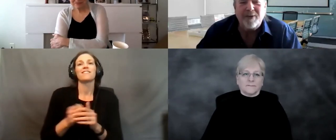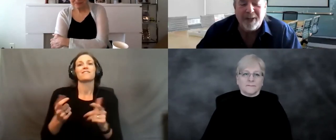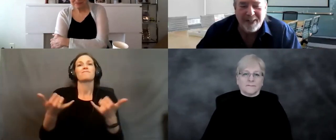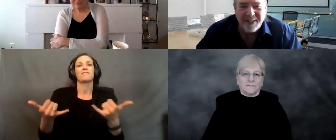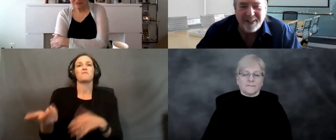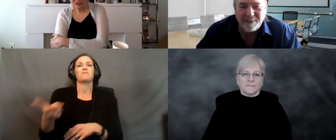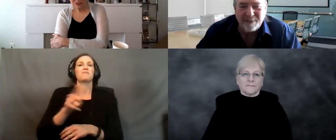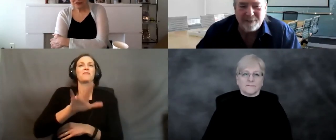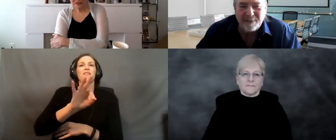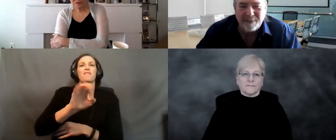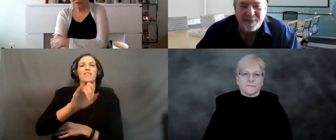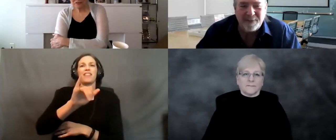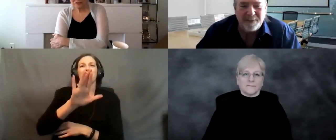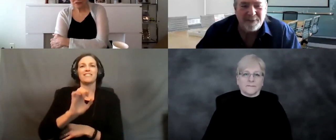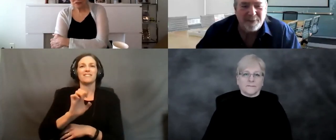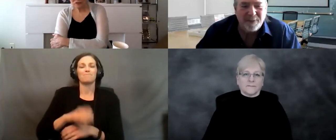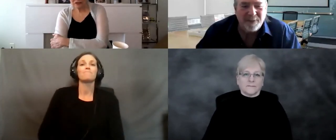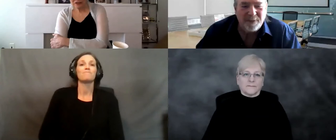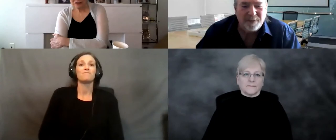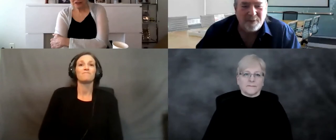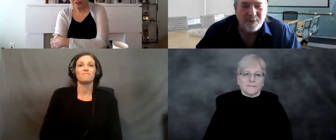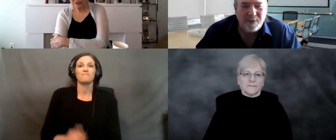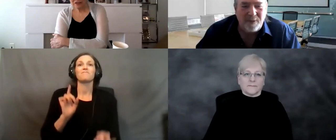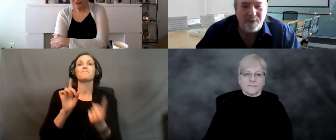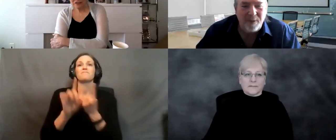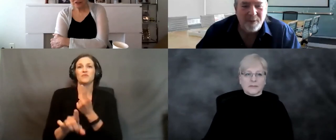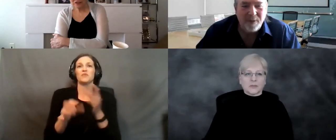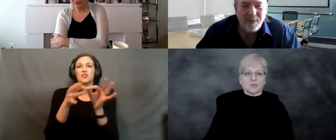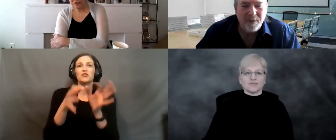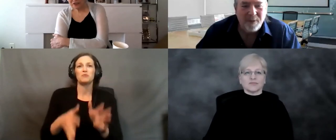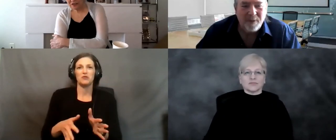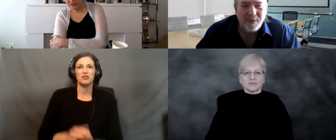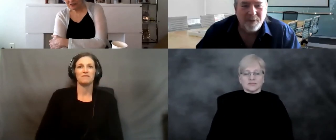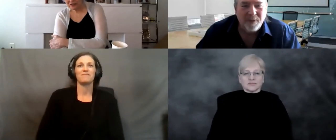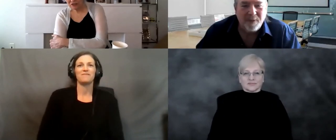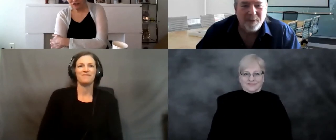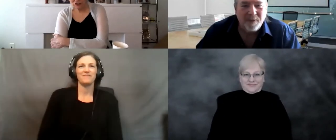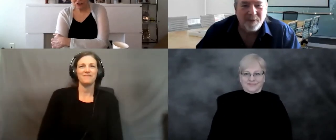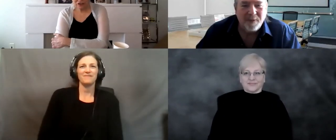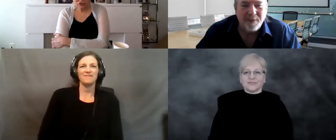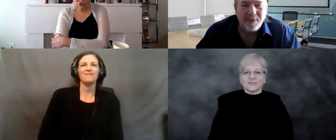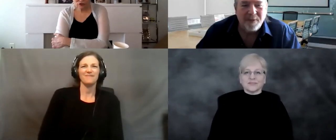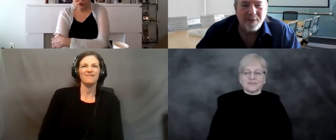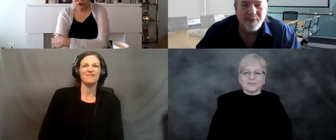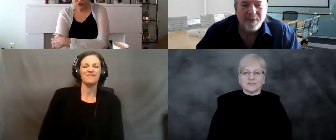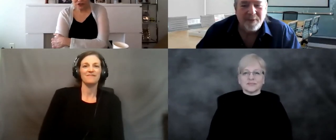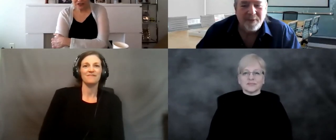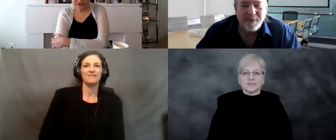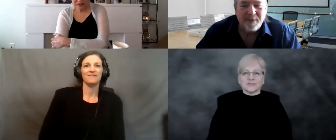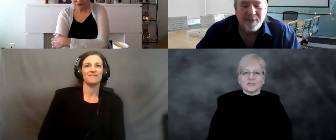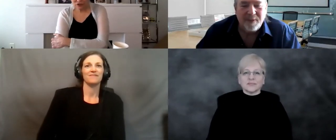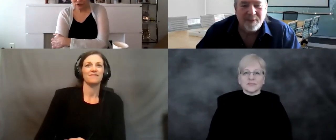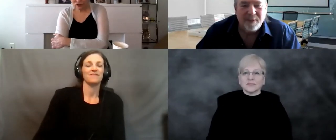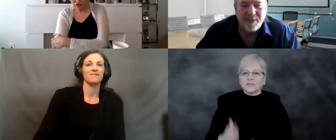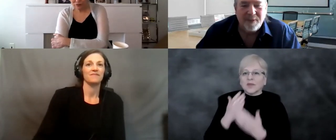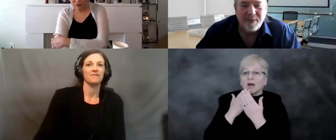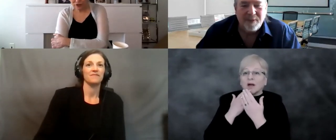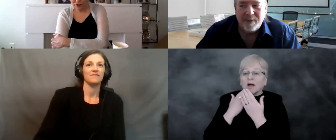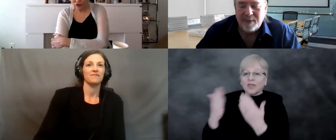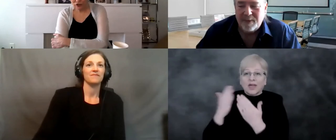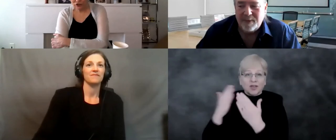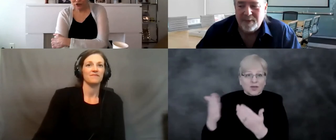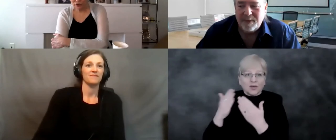to Felice. Felice right. Well, I think the, unless, unless Tony, you're seeing an absolutely